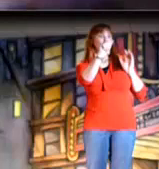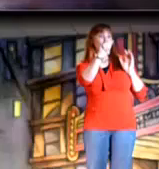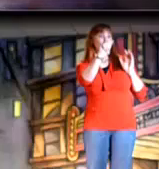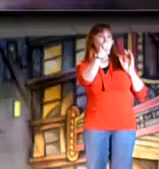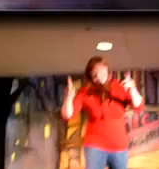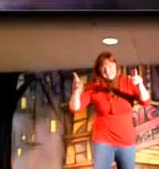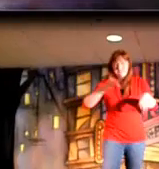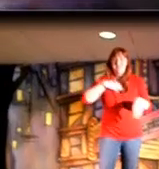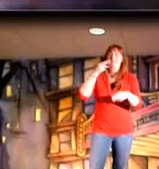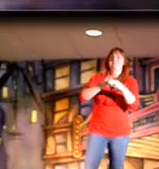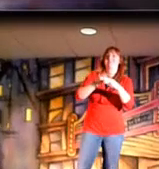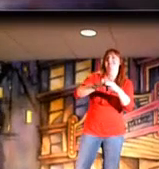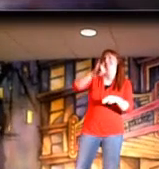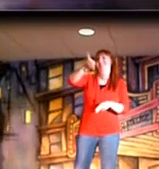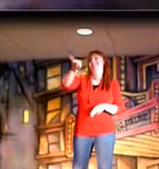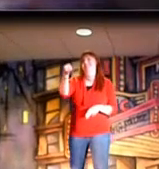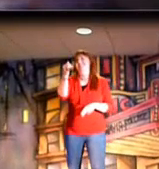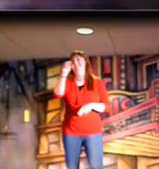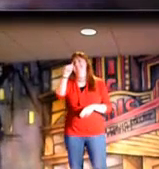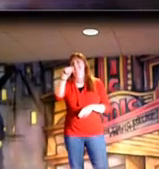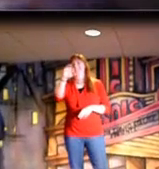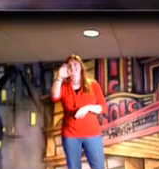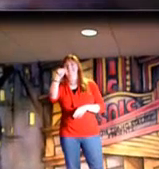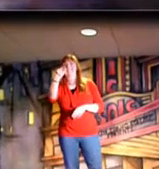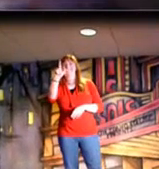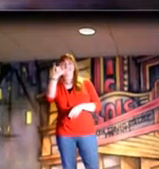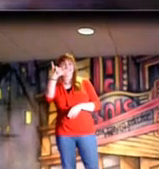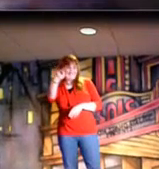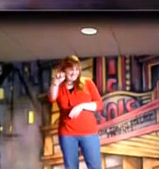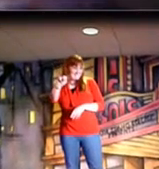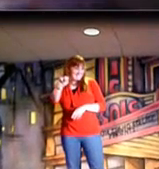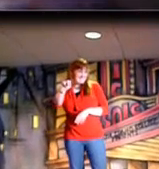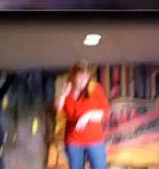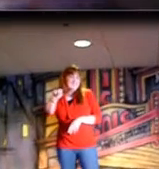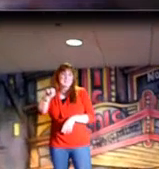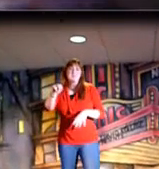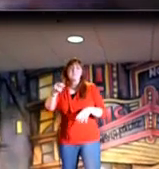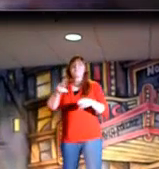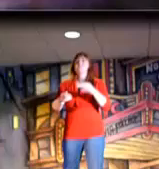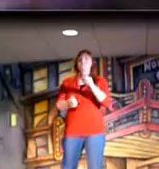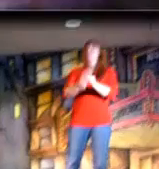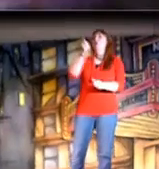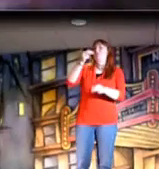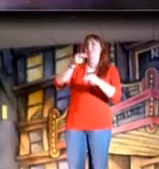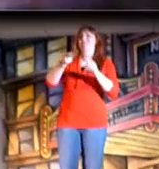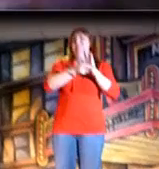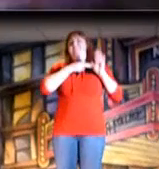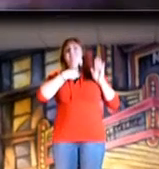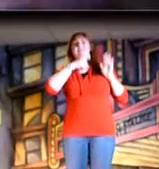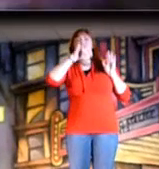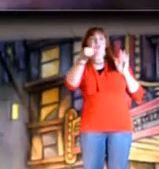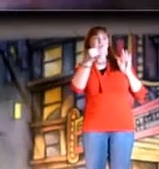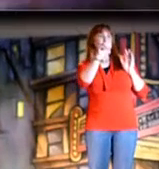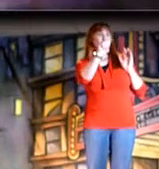at Planet Ith a few years back, right? I'm introducing myself,